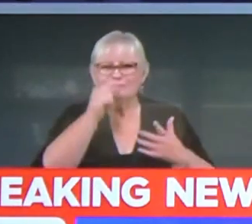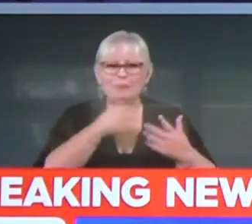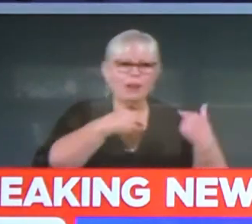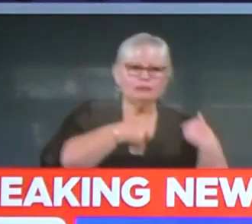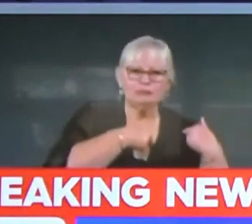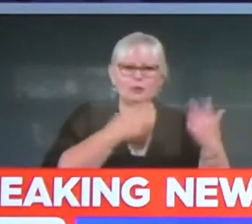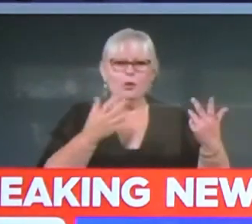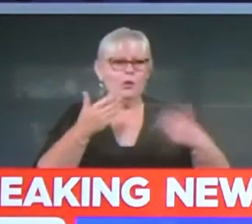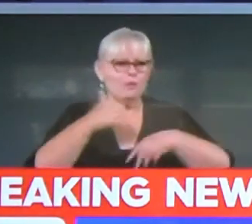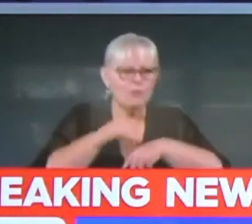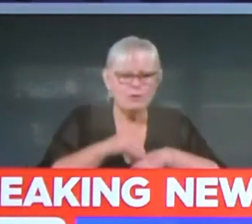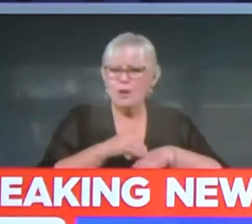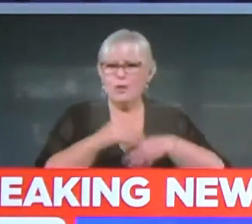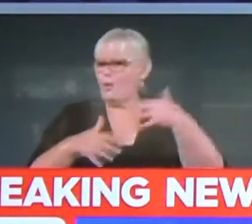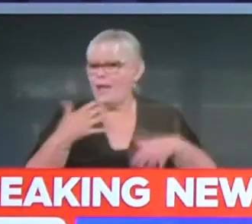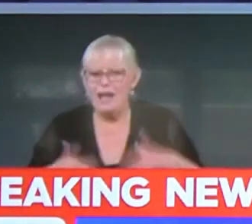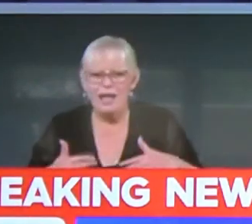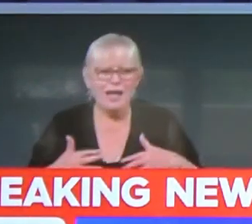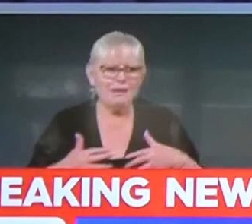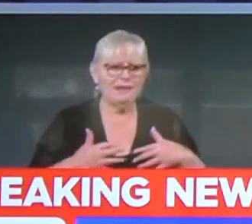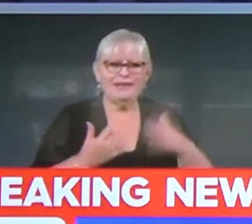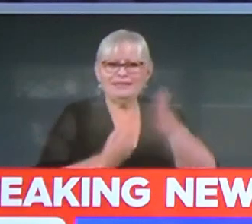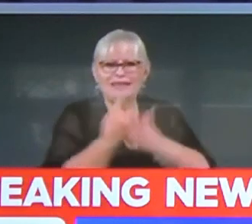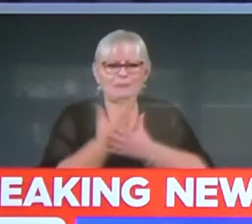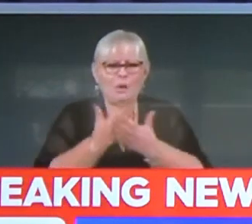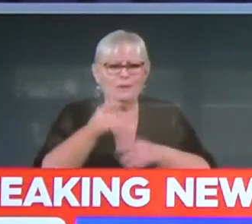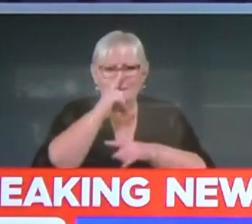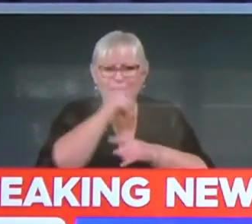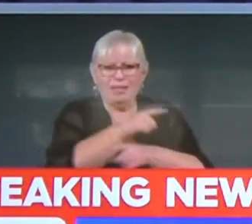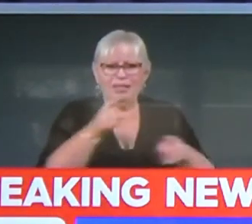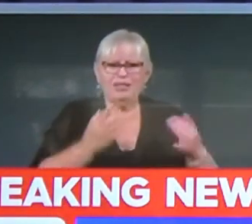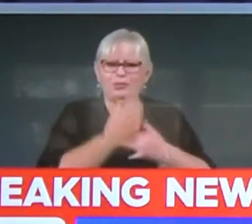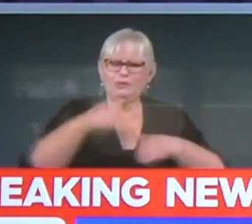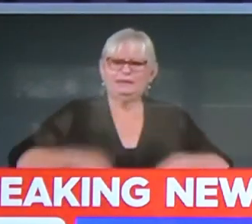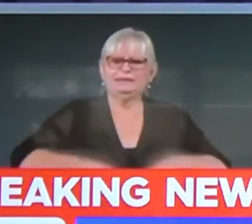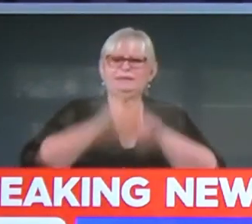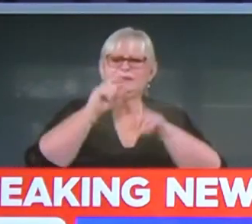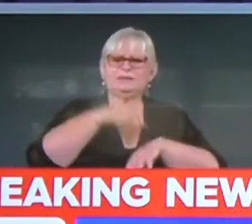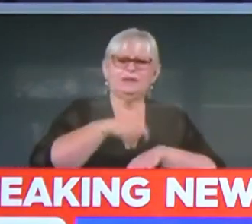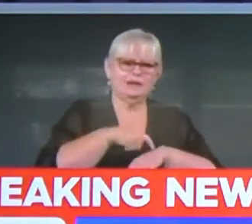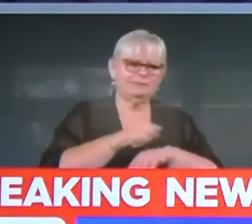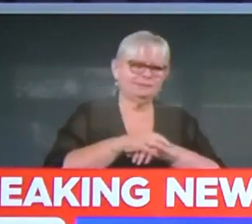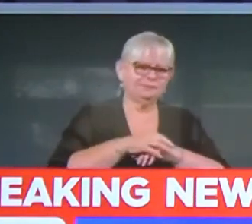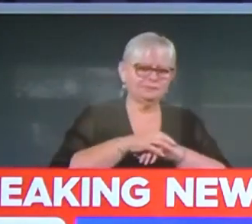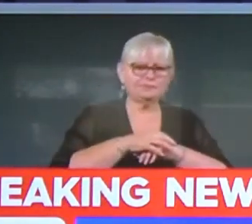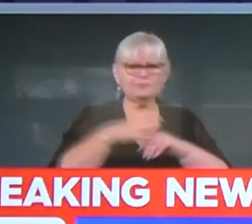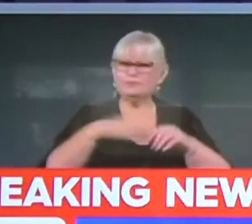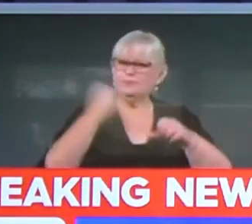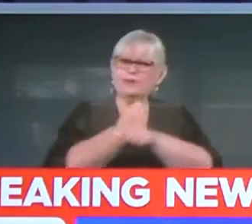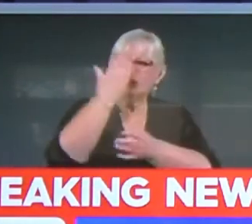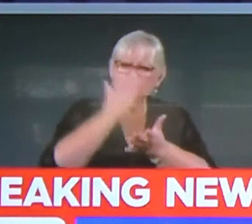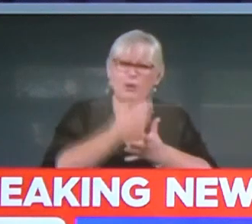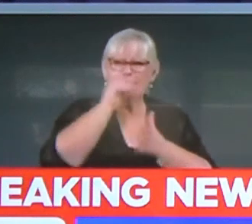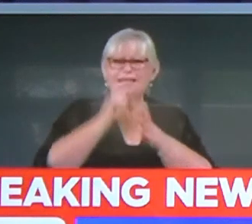burden or harm that is falling to people in these difficult circumstances, and to ensure that we